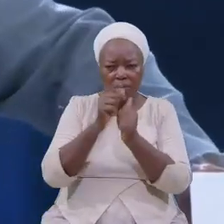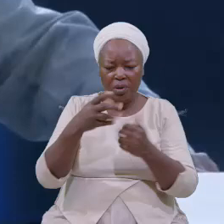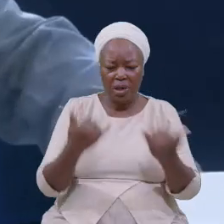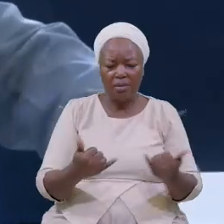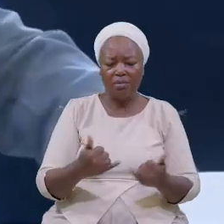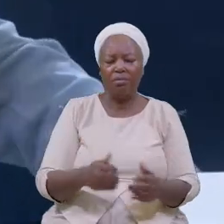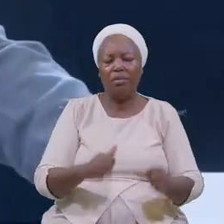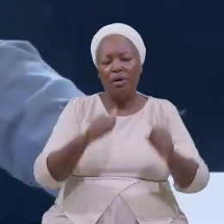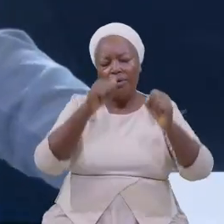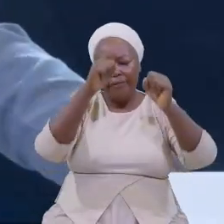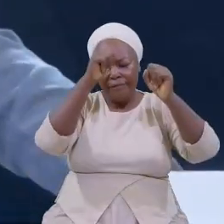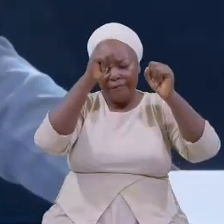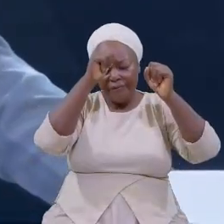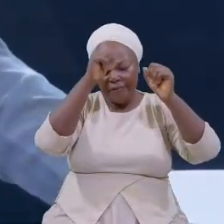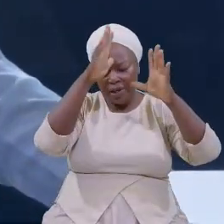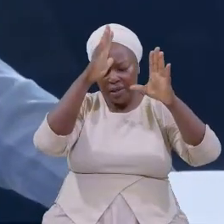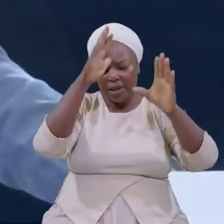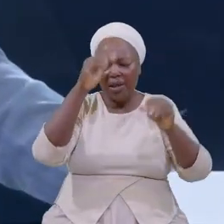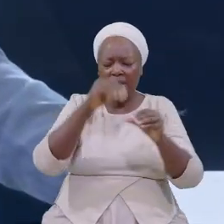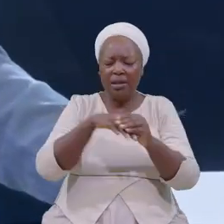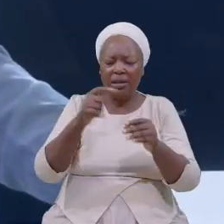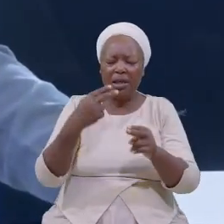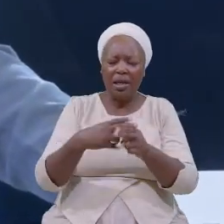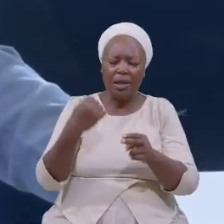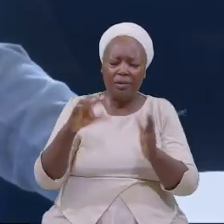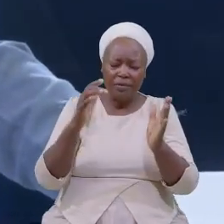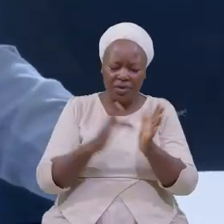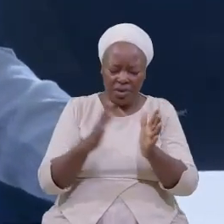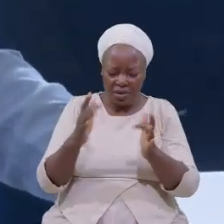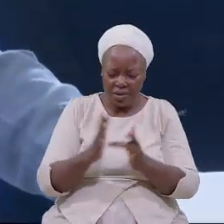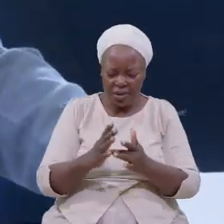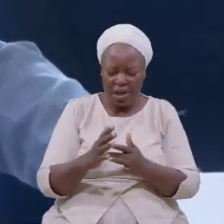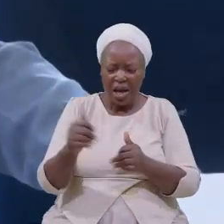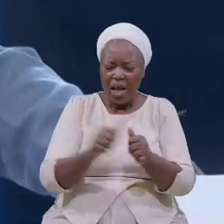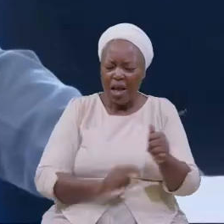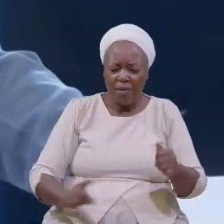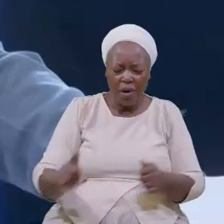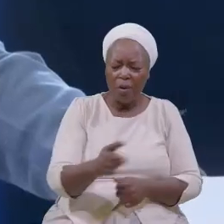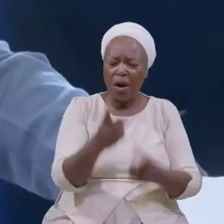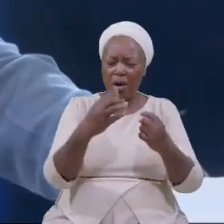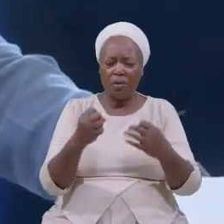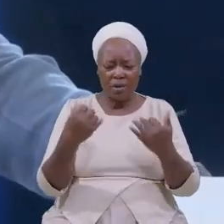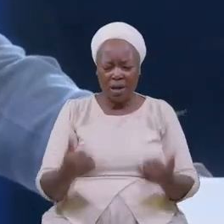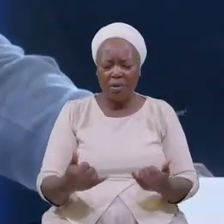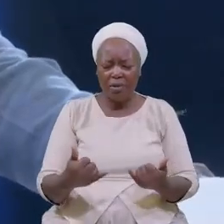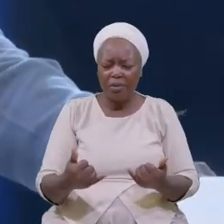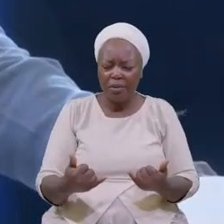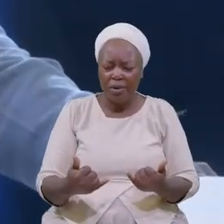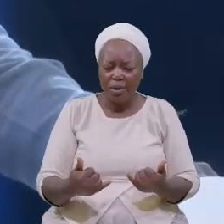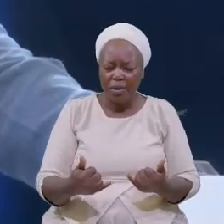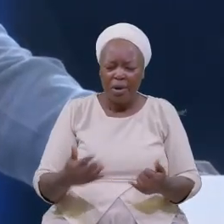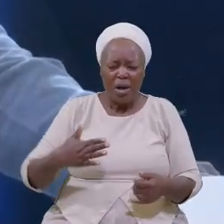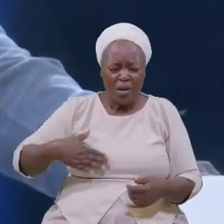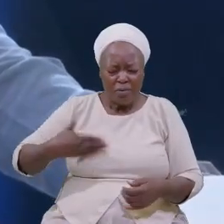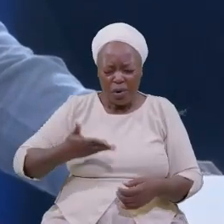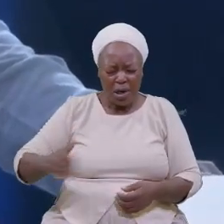Father, in the name of Jesus, everyone comes now willing to be